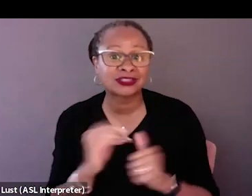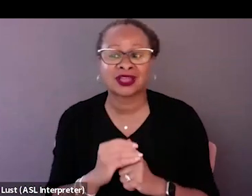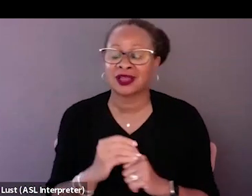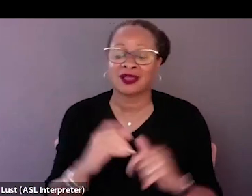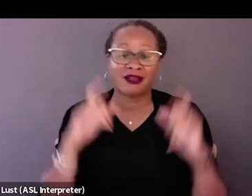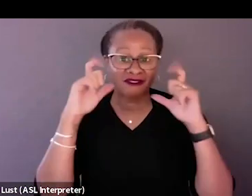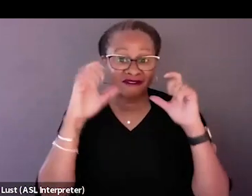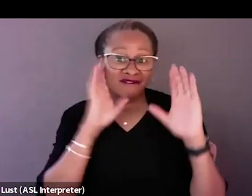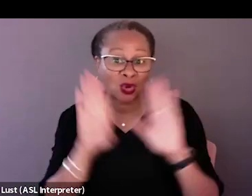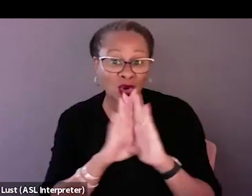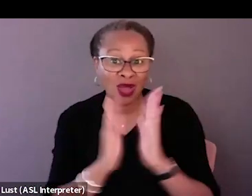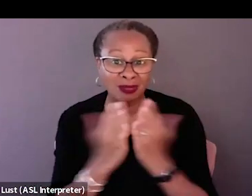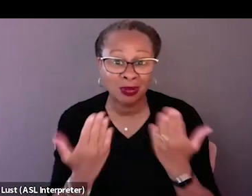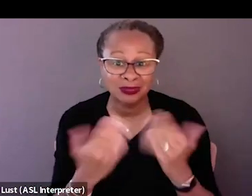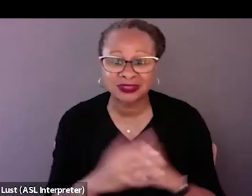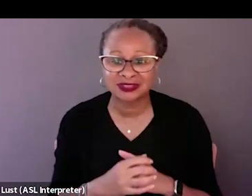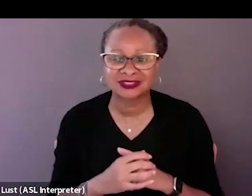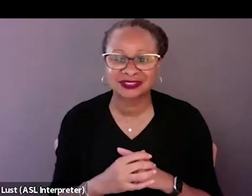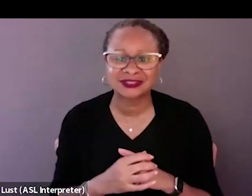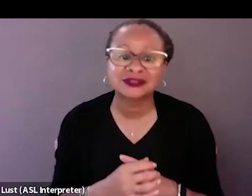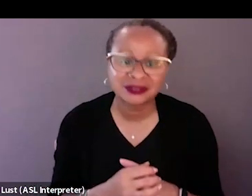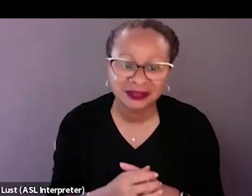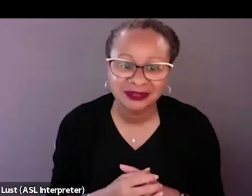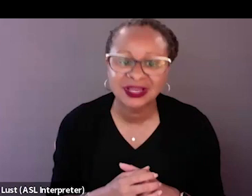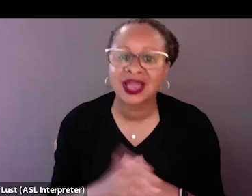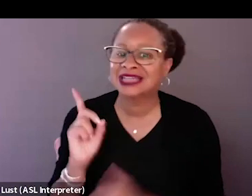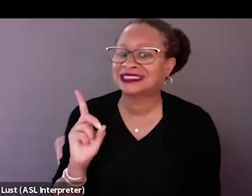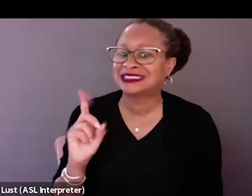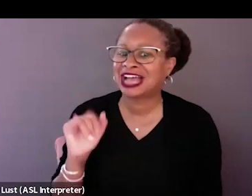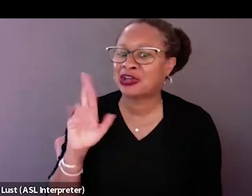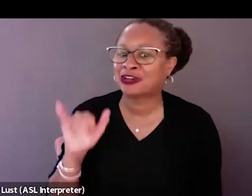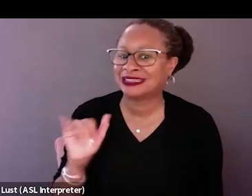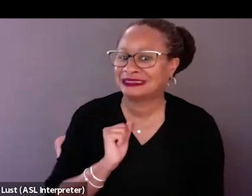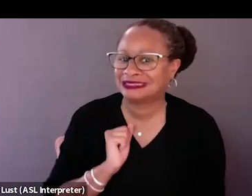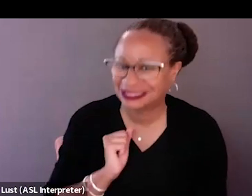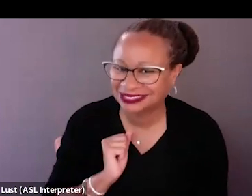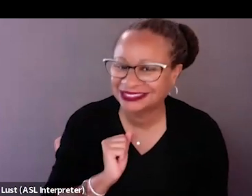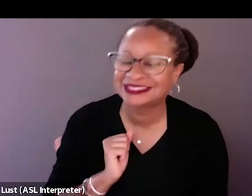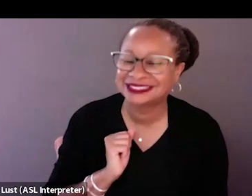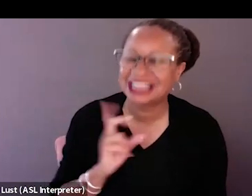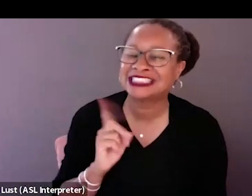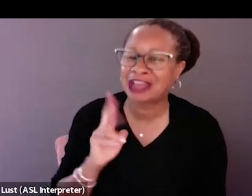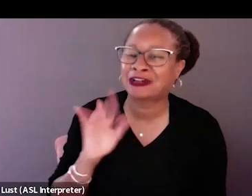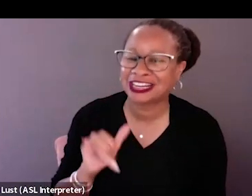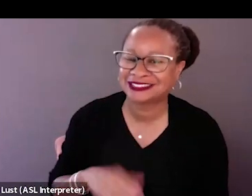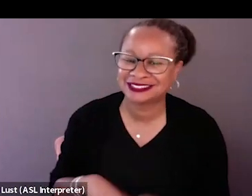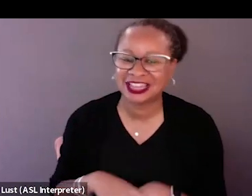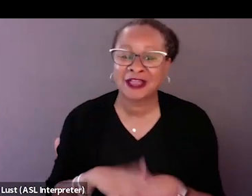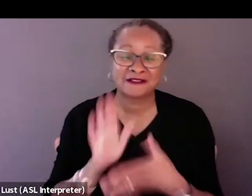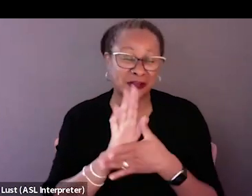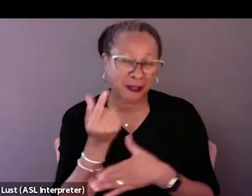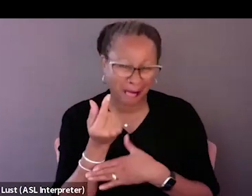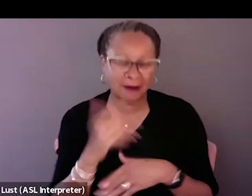some, my diary. The diary. Oh, I'll get to the diaries. Yes. She had filmed a little bit. She had